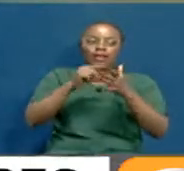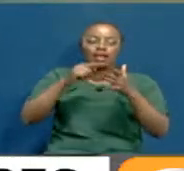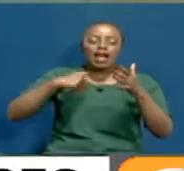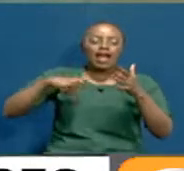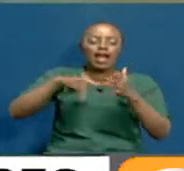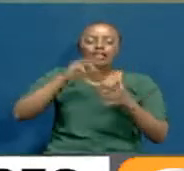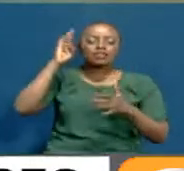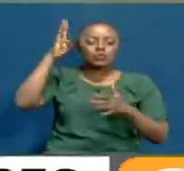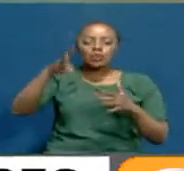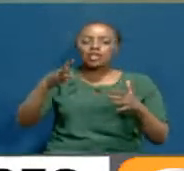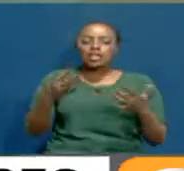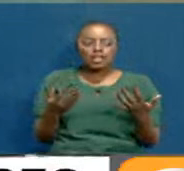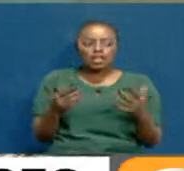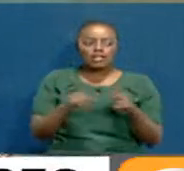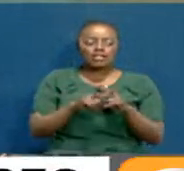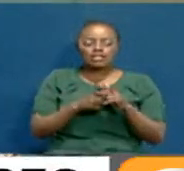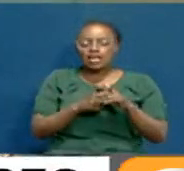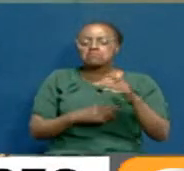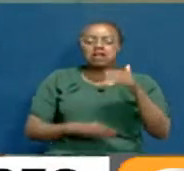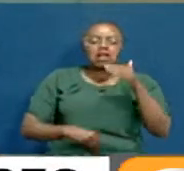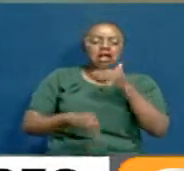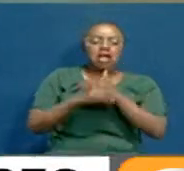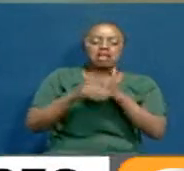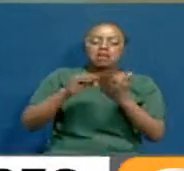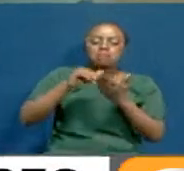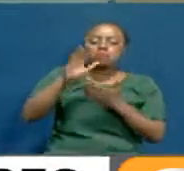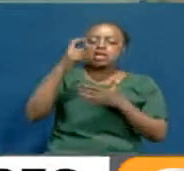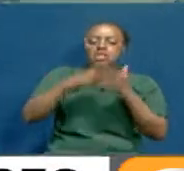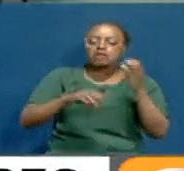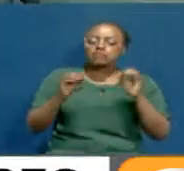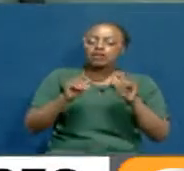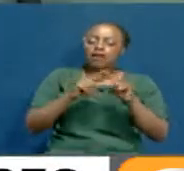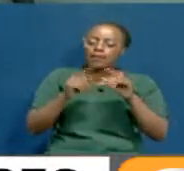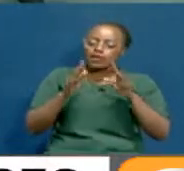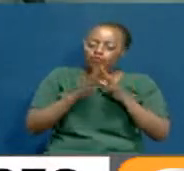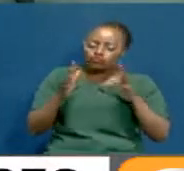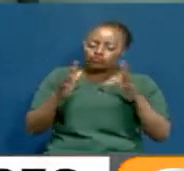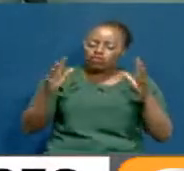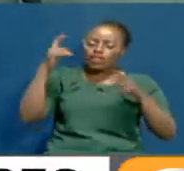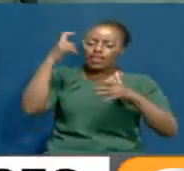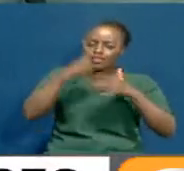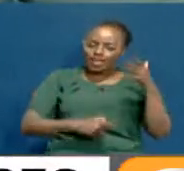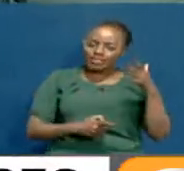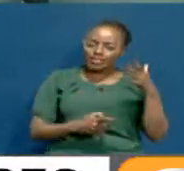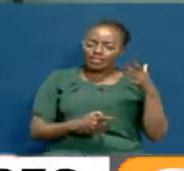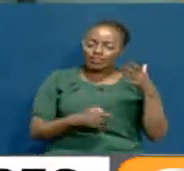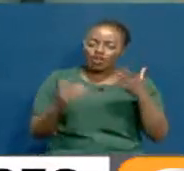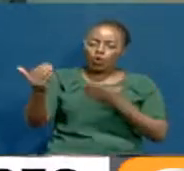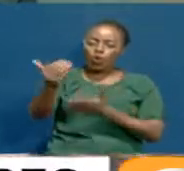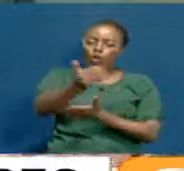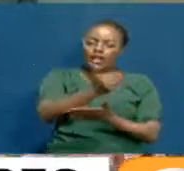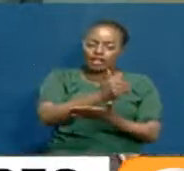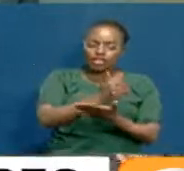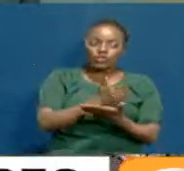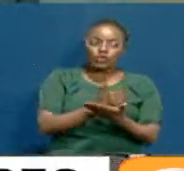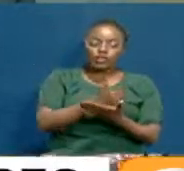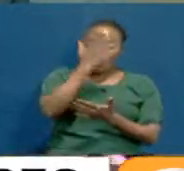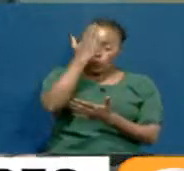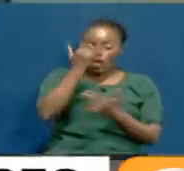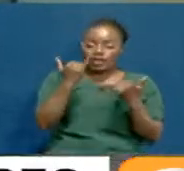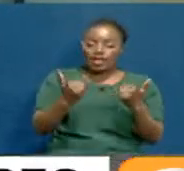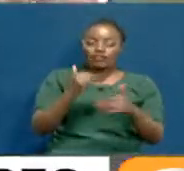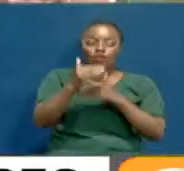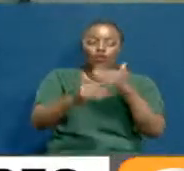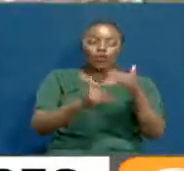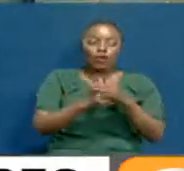to now add taxes on the existing business, but we are going to expand the tax collection bracket, because now